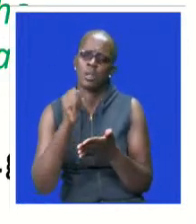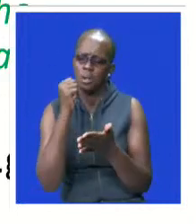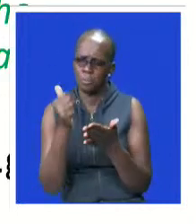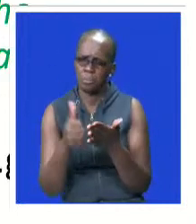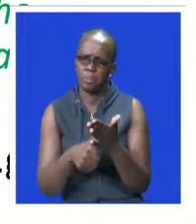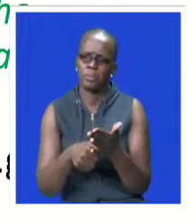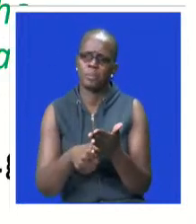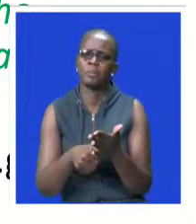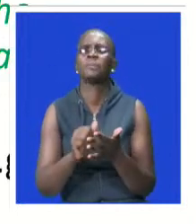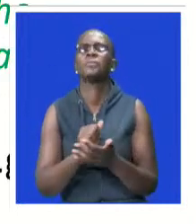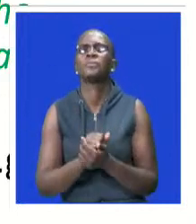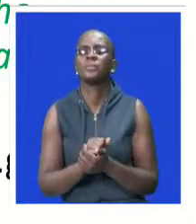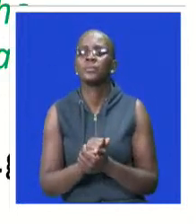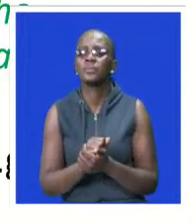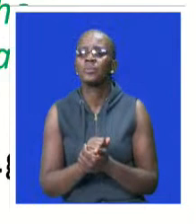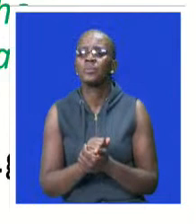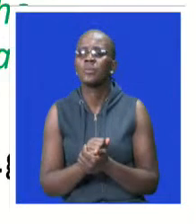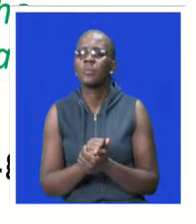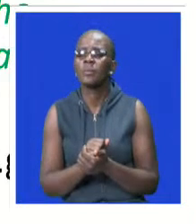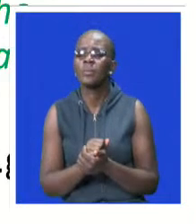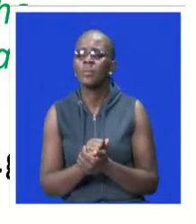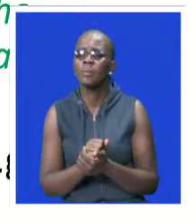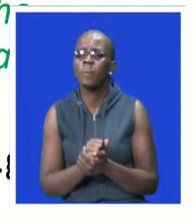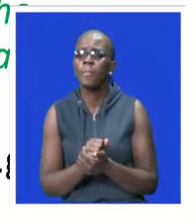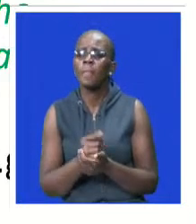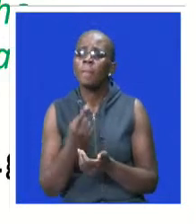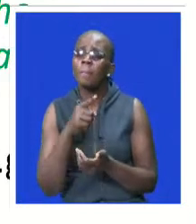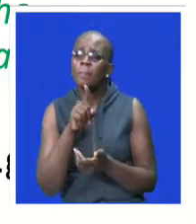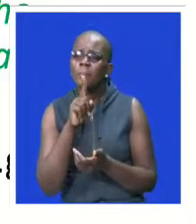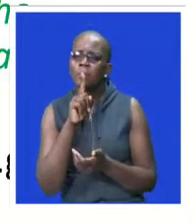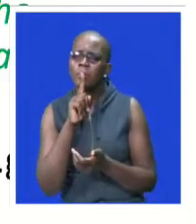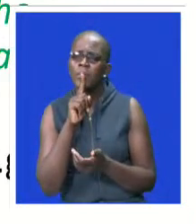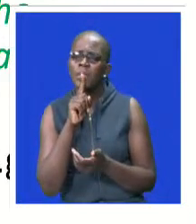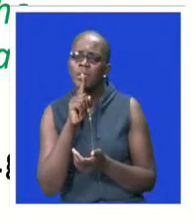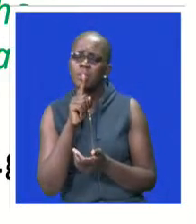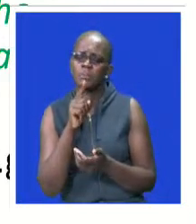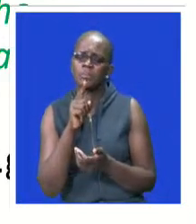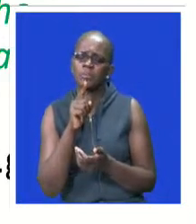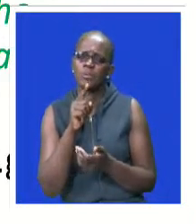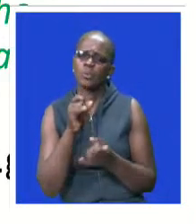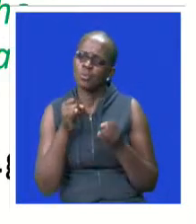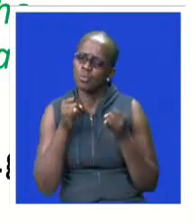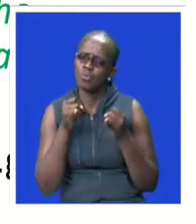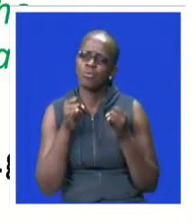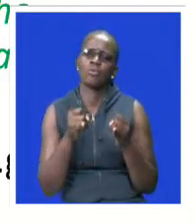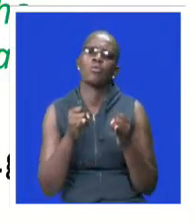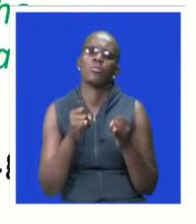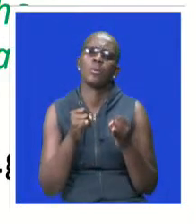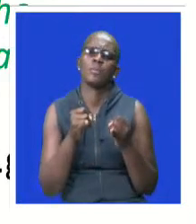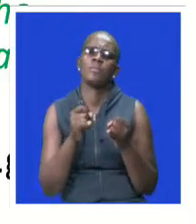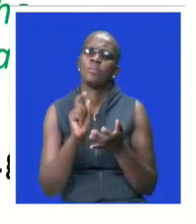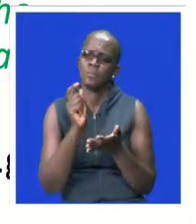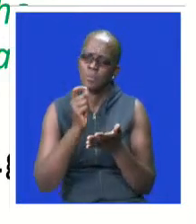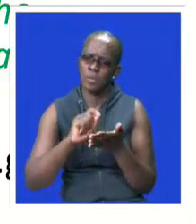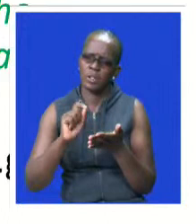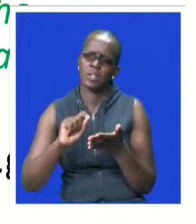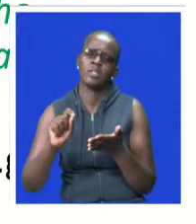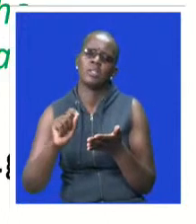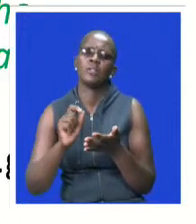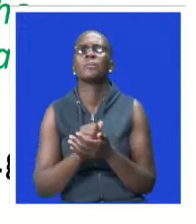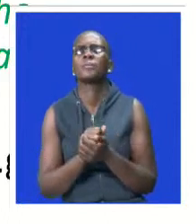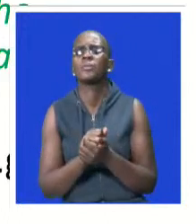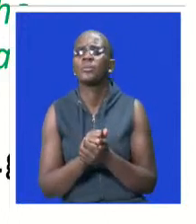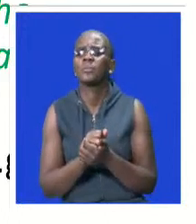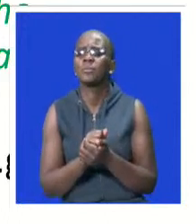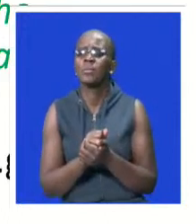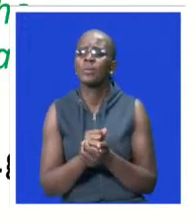Then yet, on formal writing, we said that you use what we call the passive voice. That will be the application form